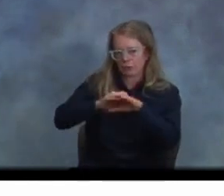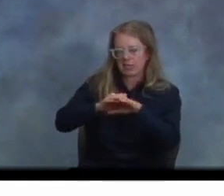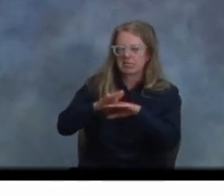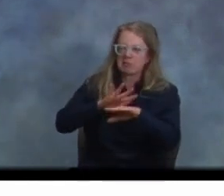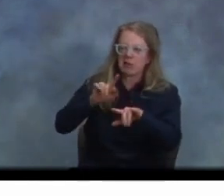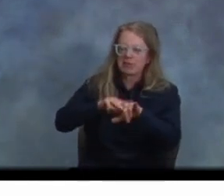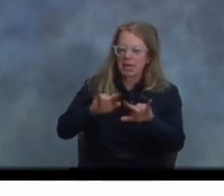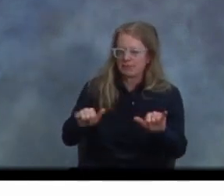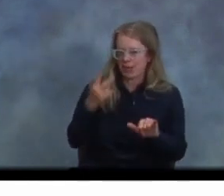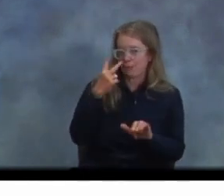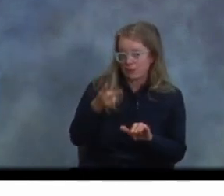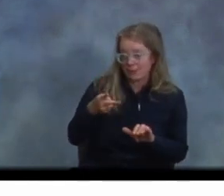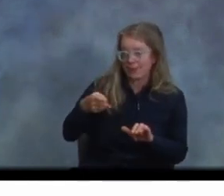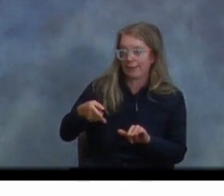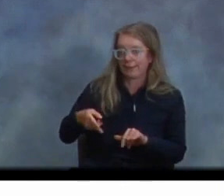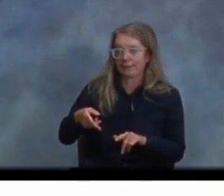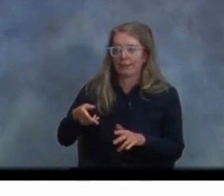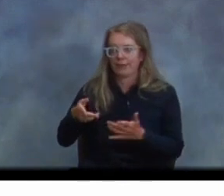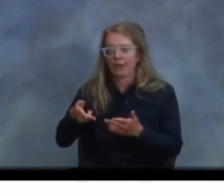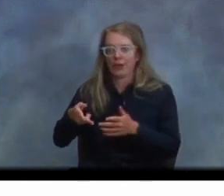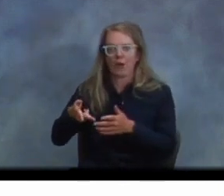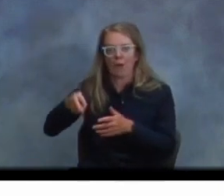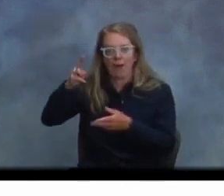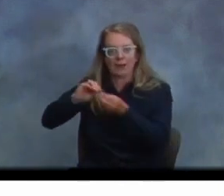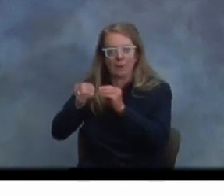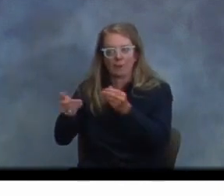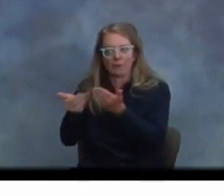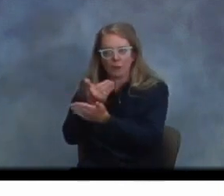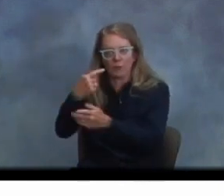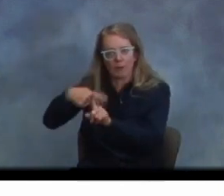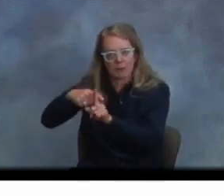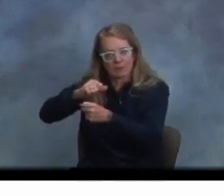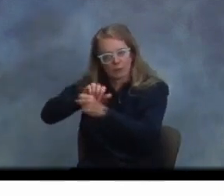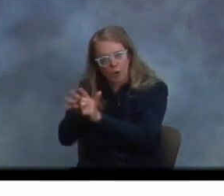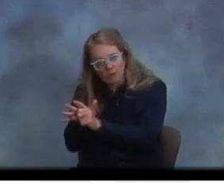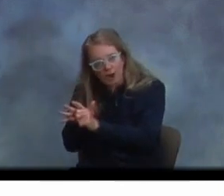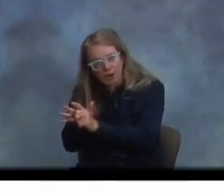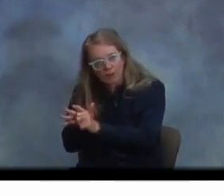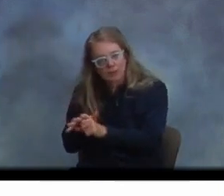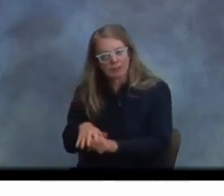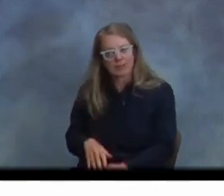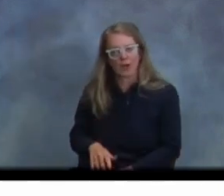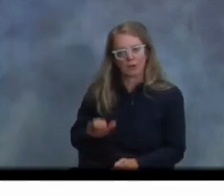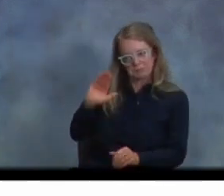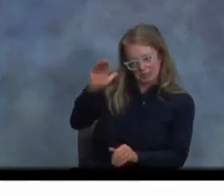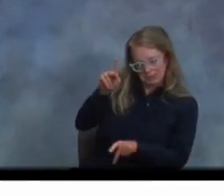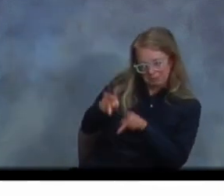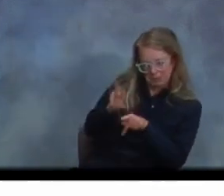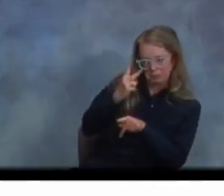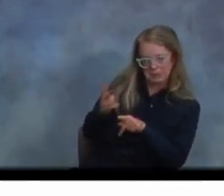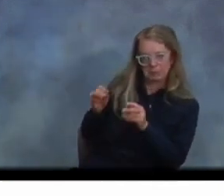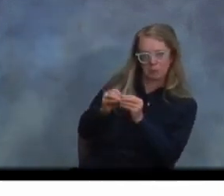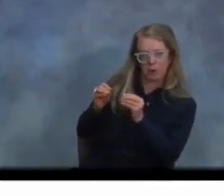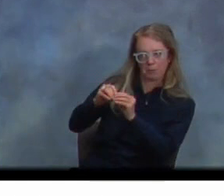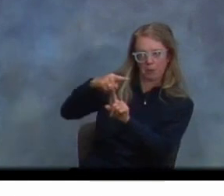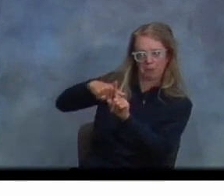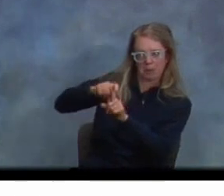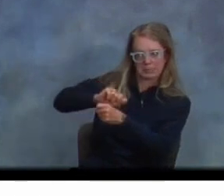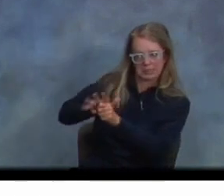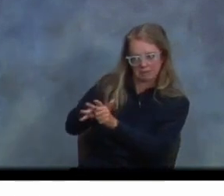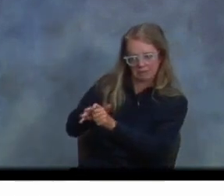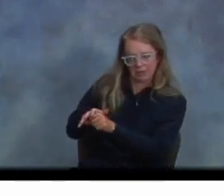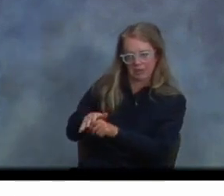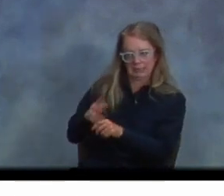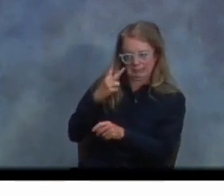rates of new cases. So that hearing that those new cases were coming in, seeing those